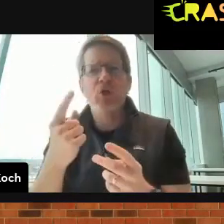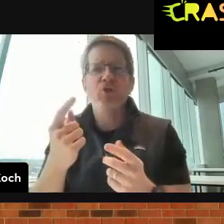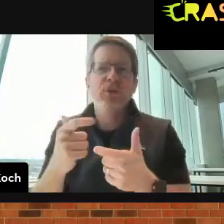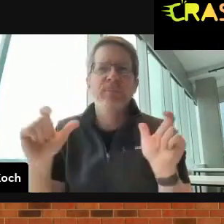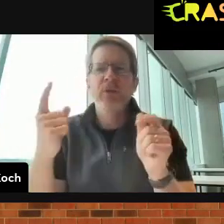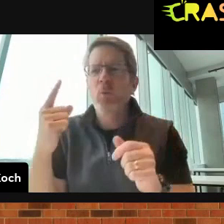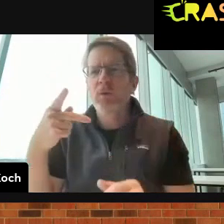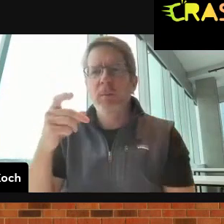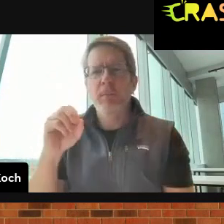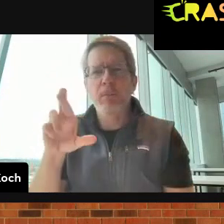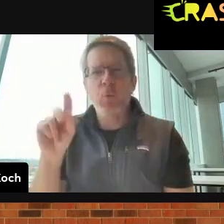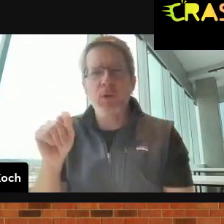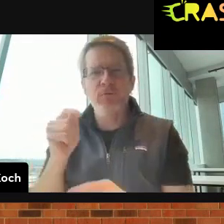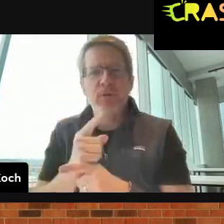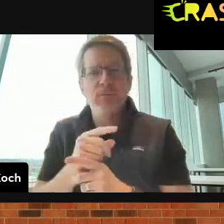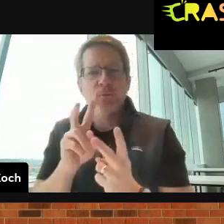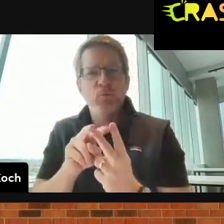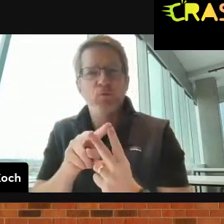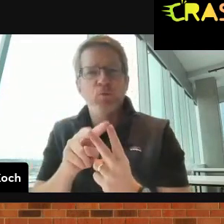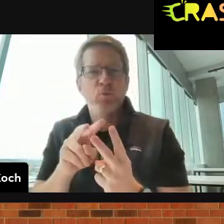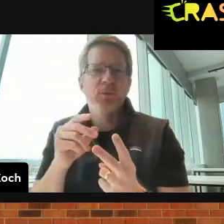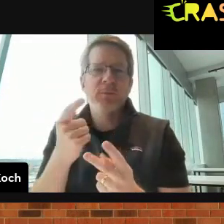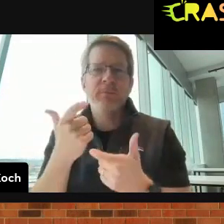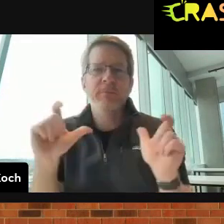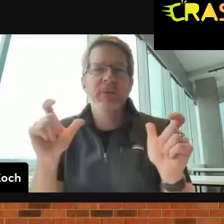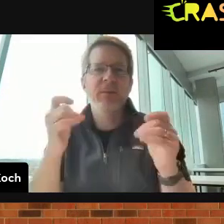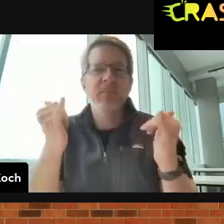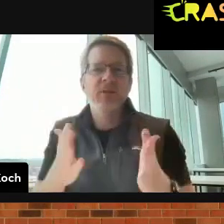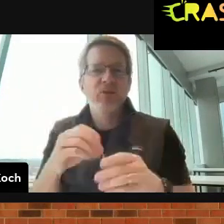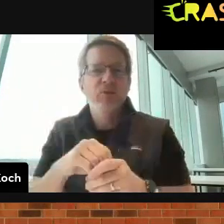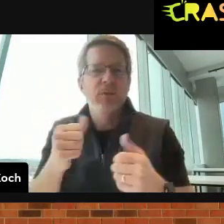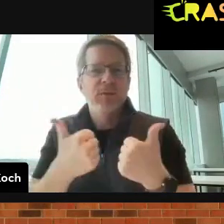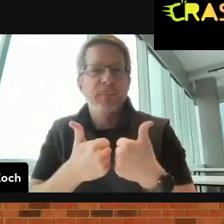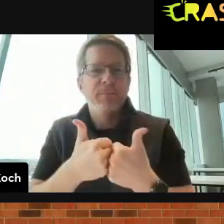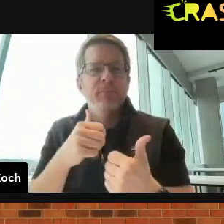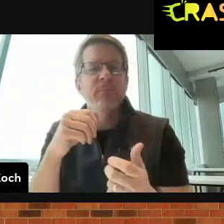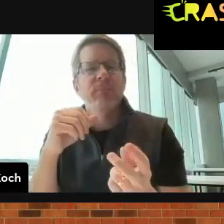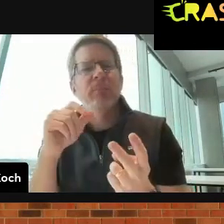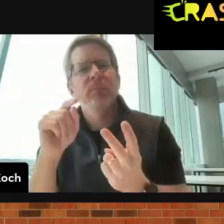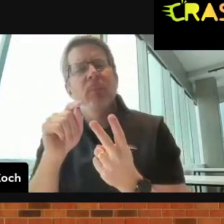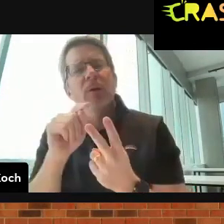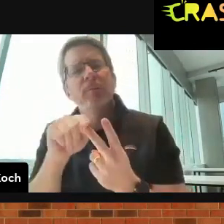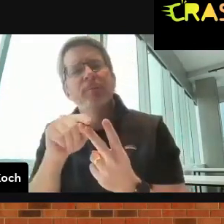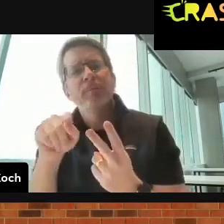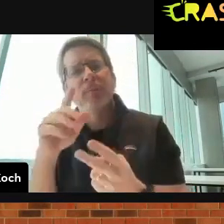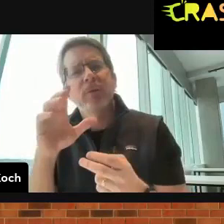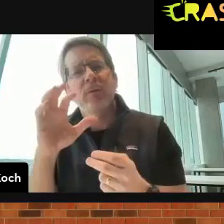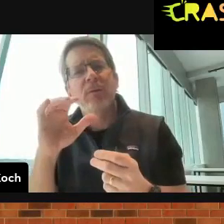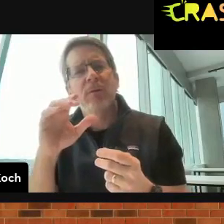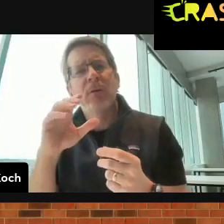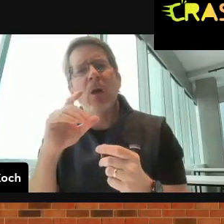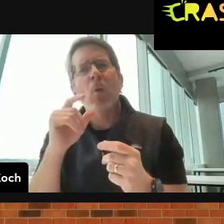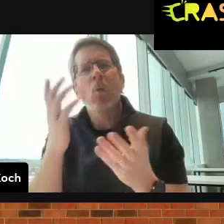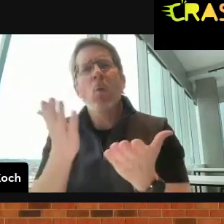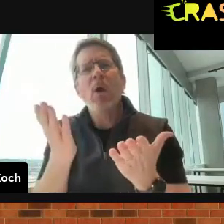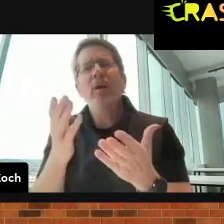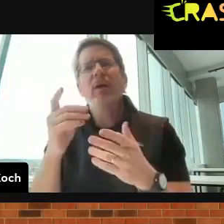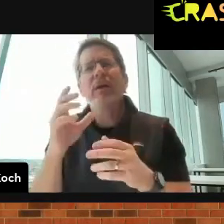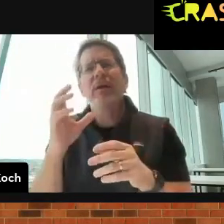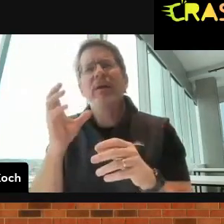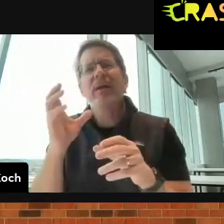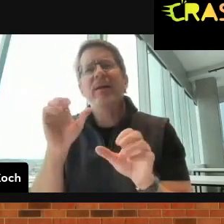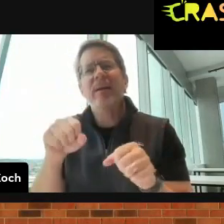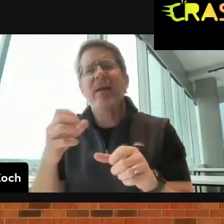use Backstage. Another big one is Port, I believe, for game management. And